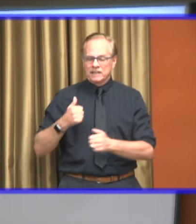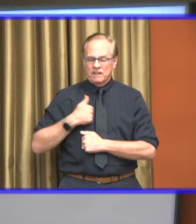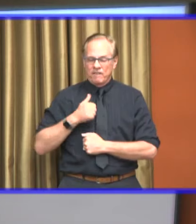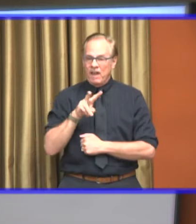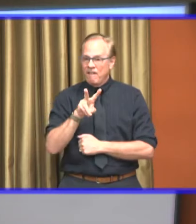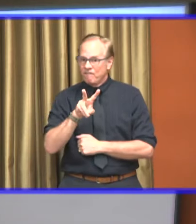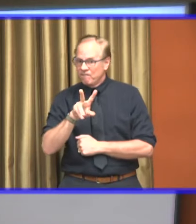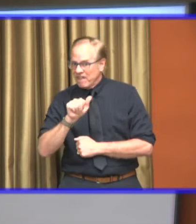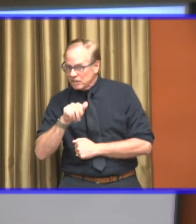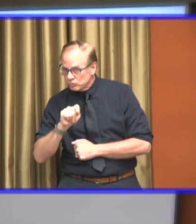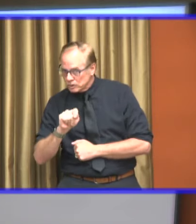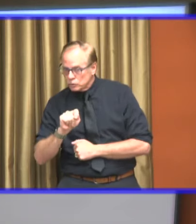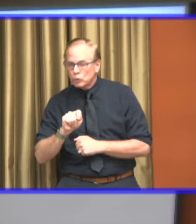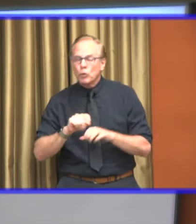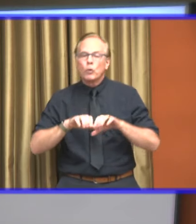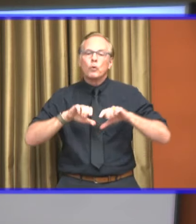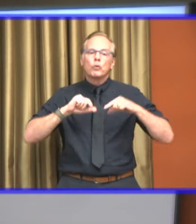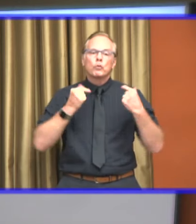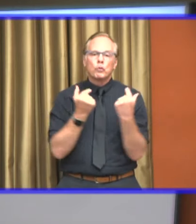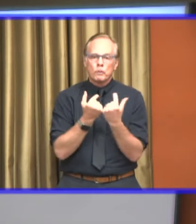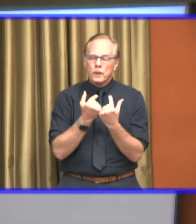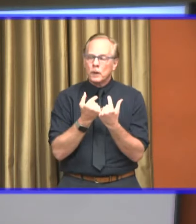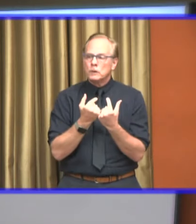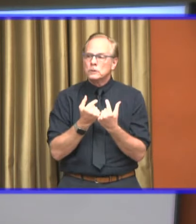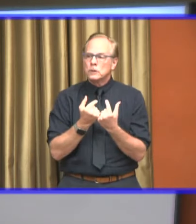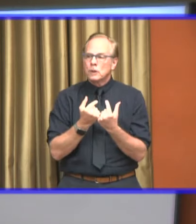groups so that the